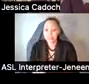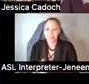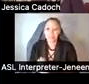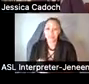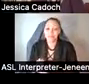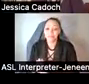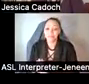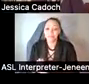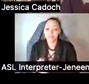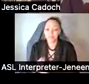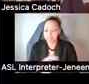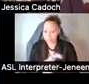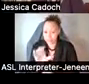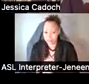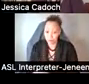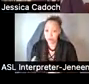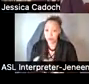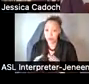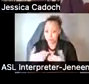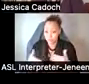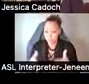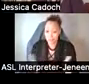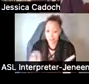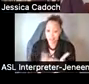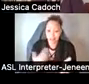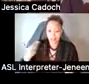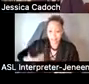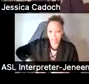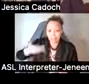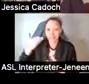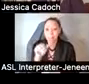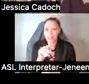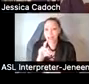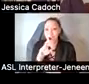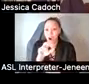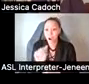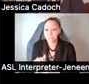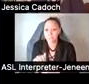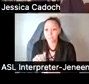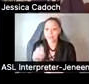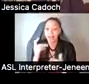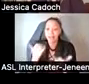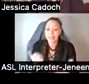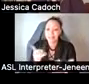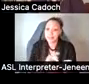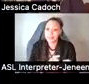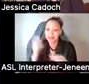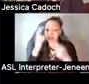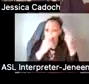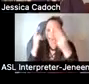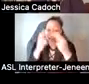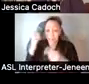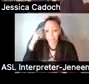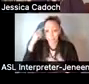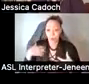in the Zoom room. Again, my name is Clara. This is Psychedelics and Mental Health Treatments, Shifts and Possibilities.